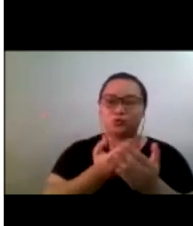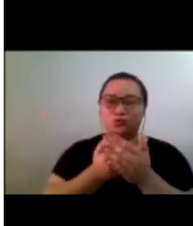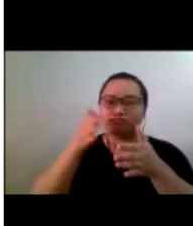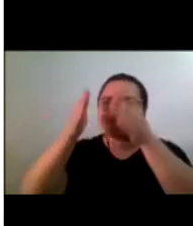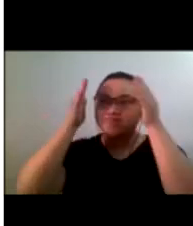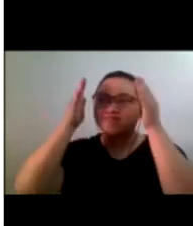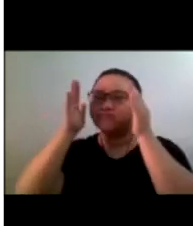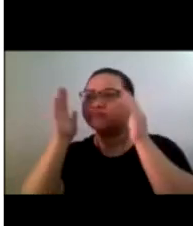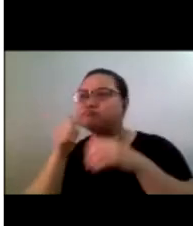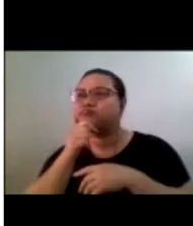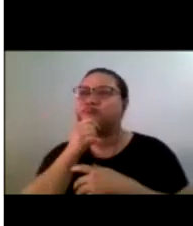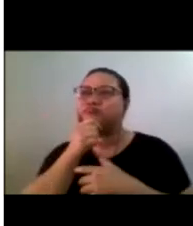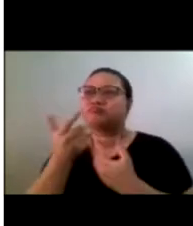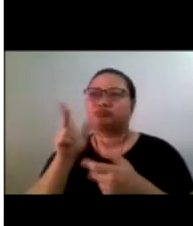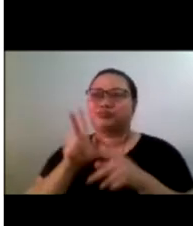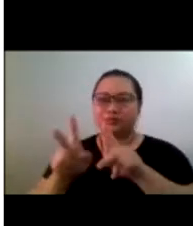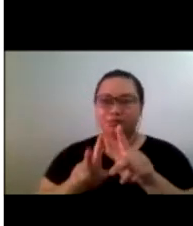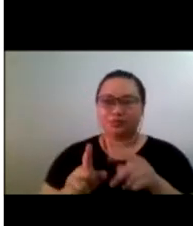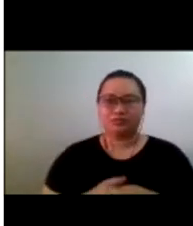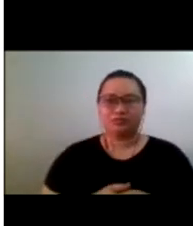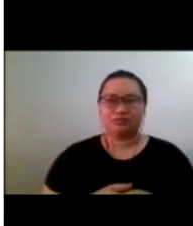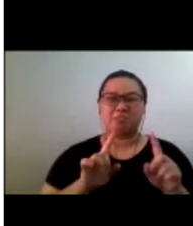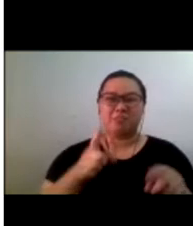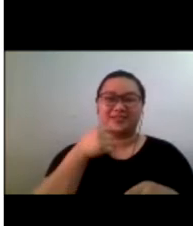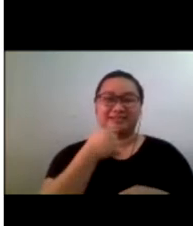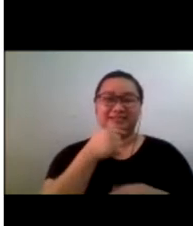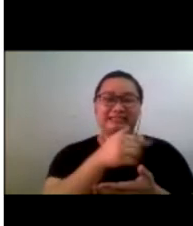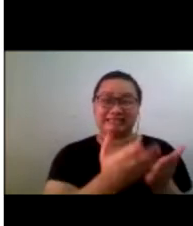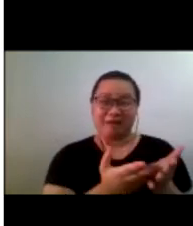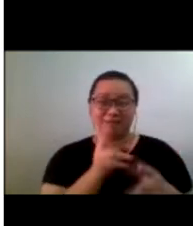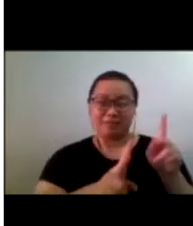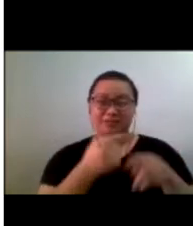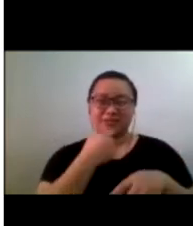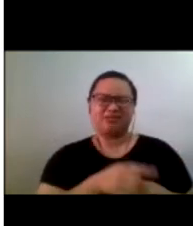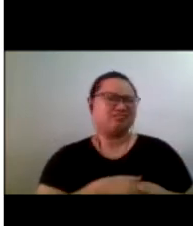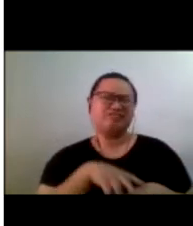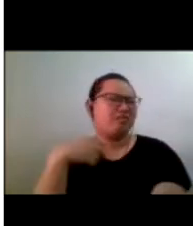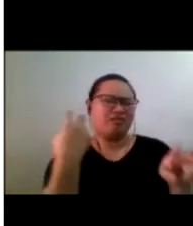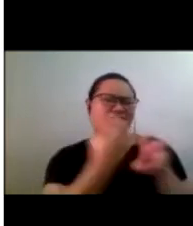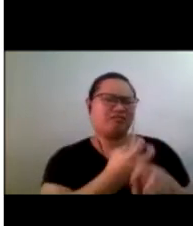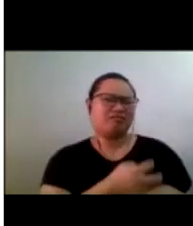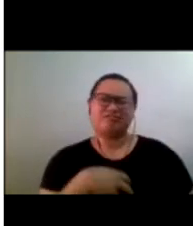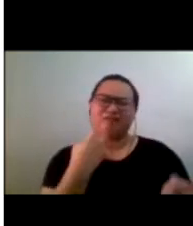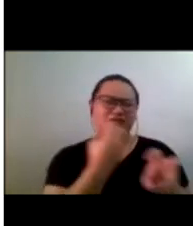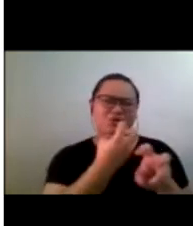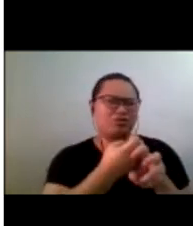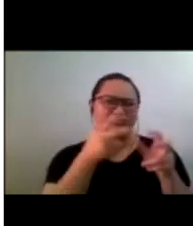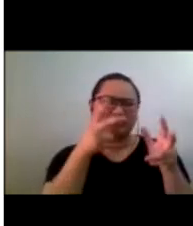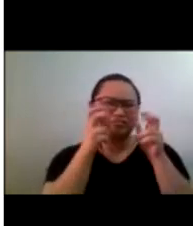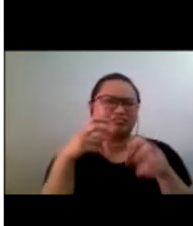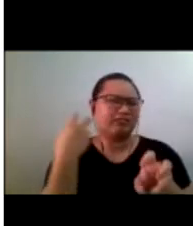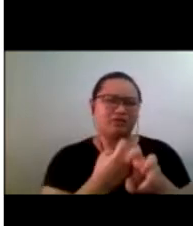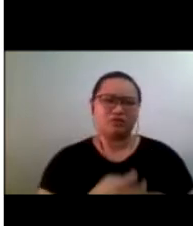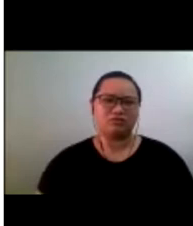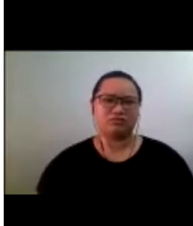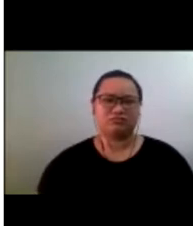no, it's hard to listen. It's hard to listen. I myself find it hard to listen. In fact, if you